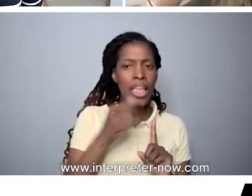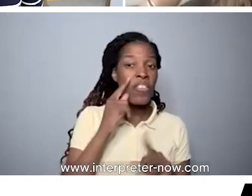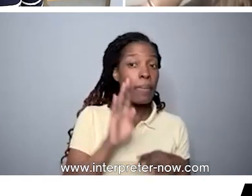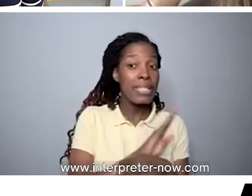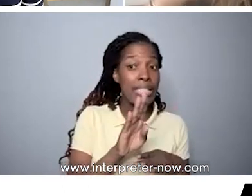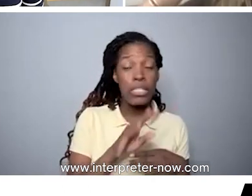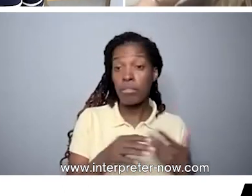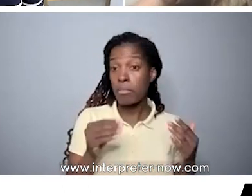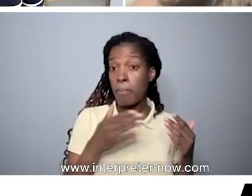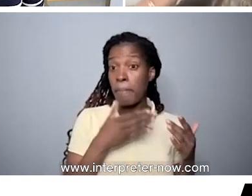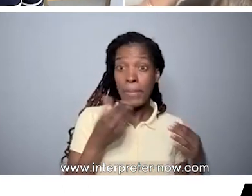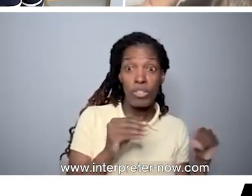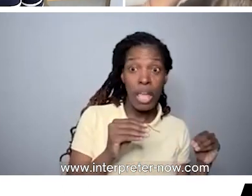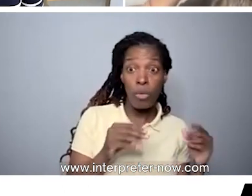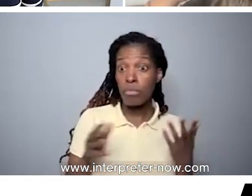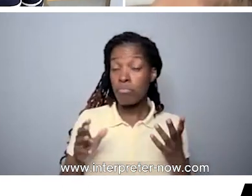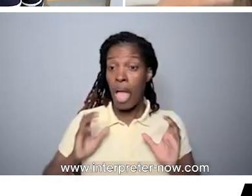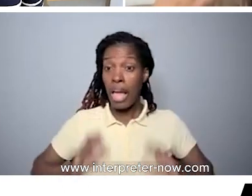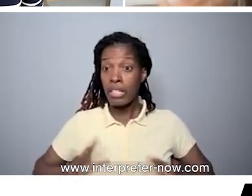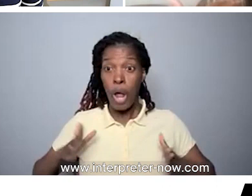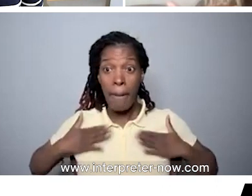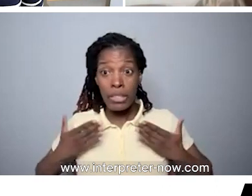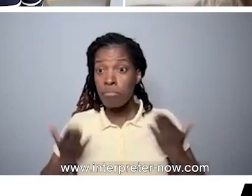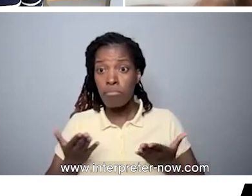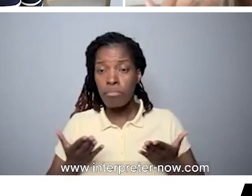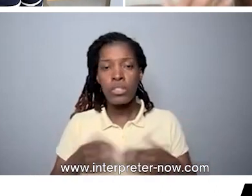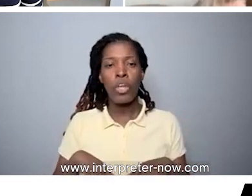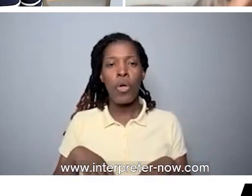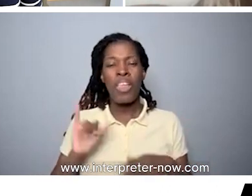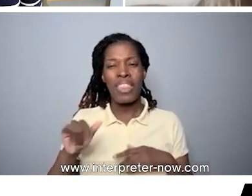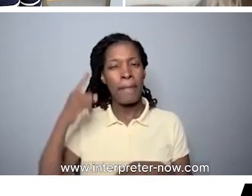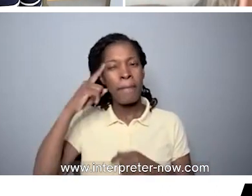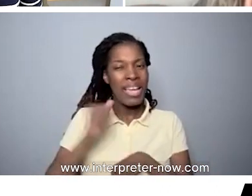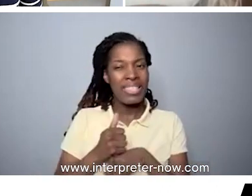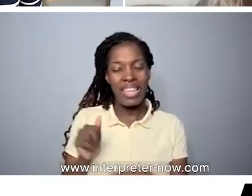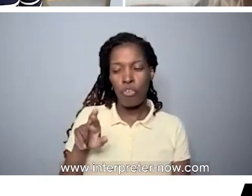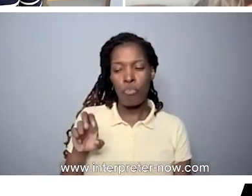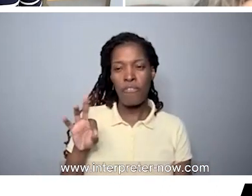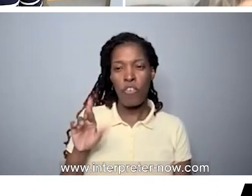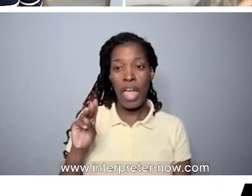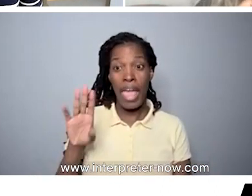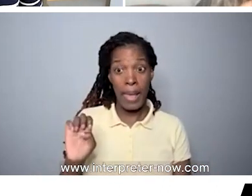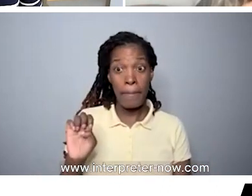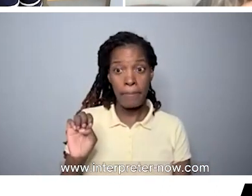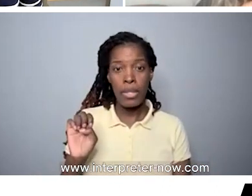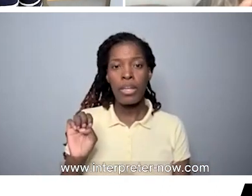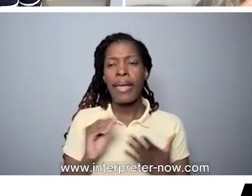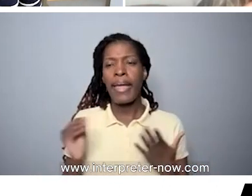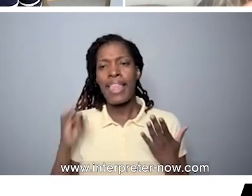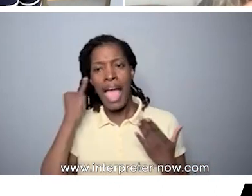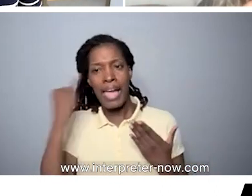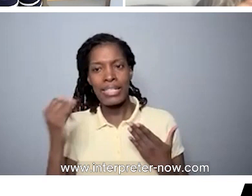So it's almost, again, it's this reframing of the mindset, which to me, it's reframing of the mindset and kind of that idea of agency